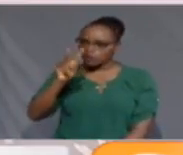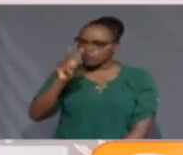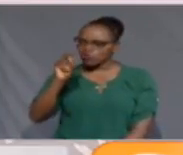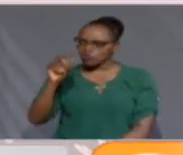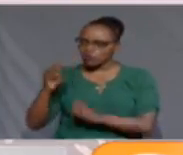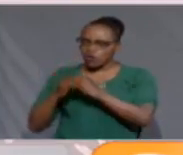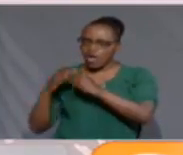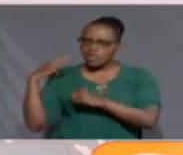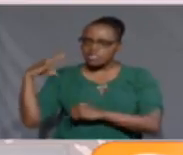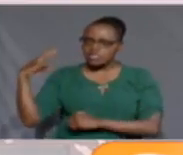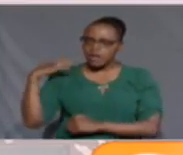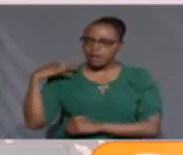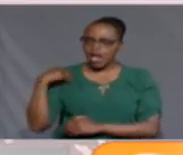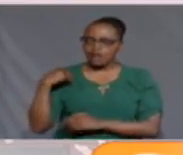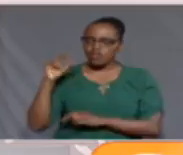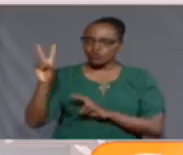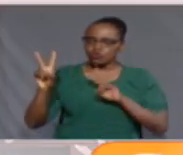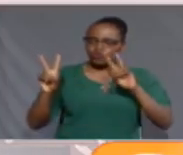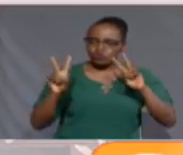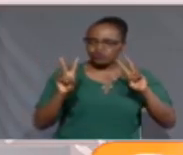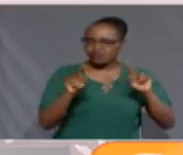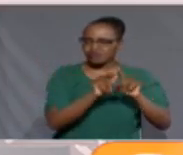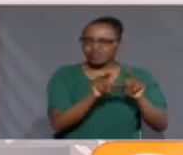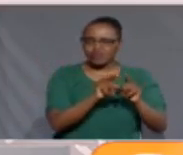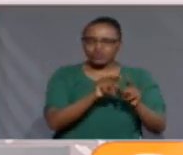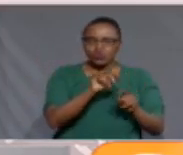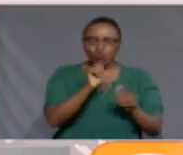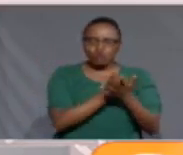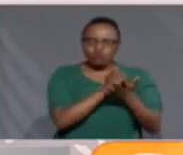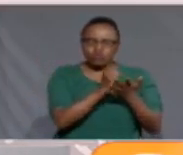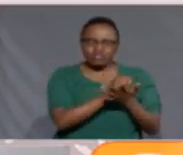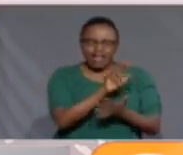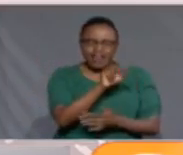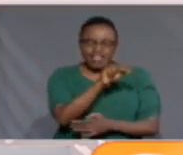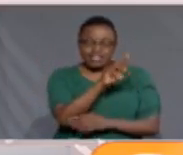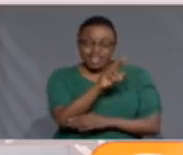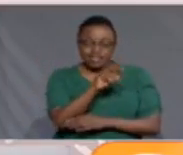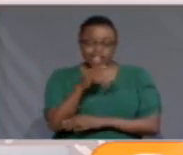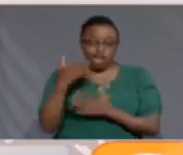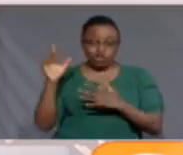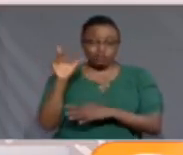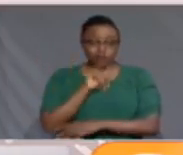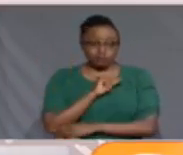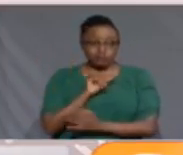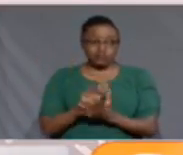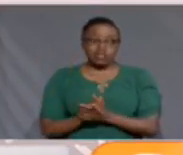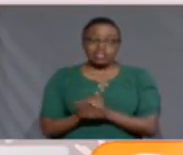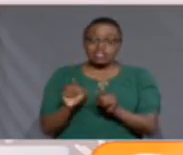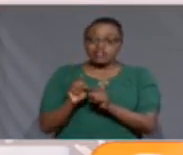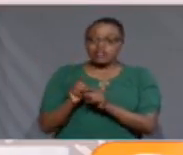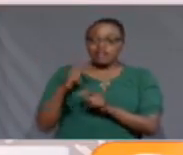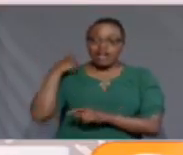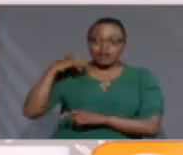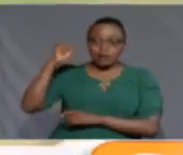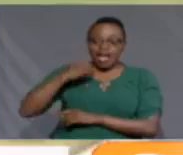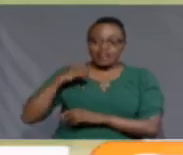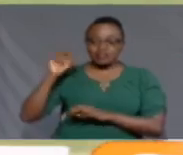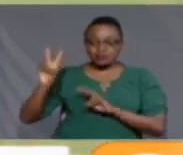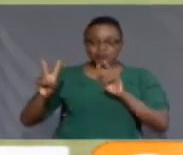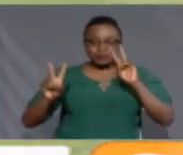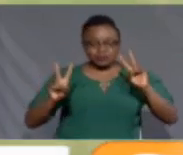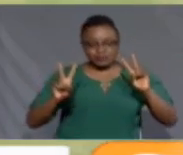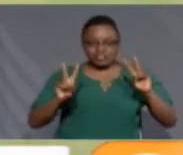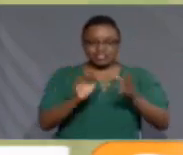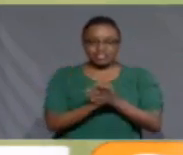in the new season, losing 2-1 to Posta Rangers at the new Narok Stadium in Narok County. Elsewhere, Kariobangi Sharks were held to a 2-2